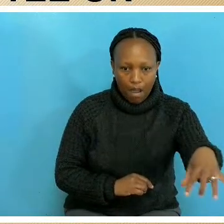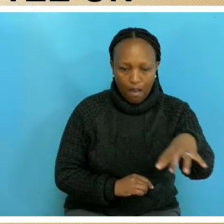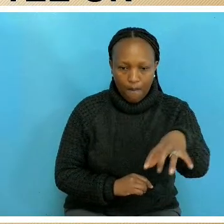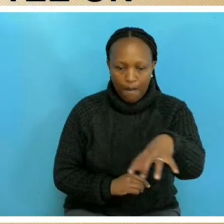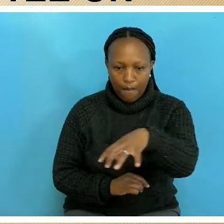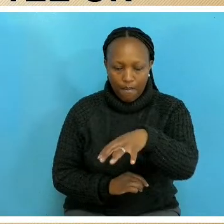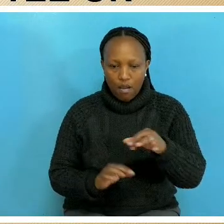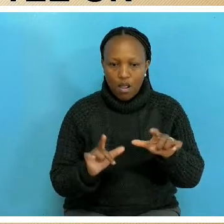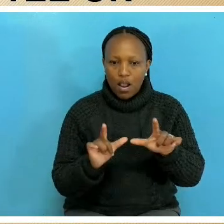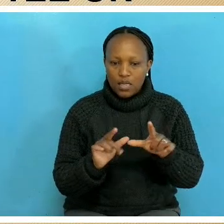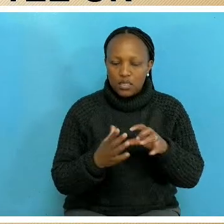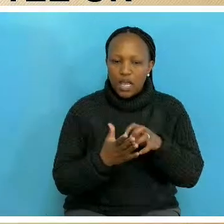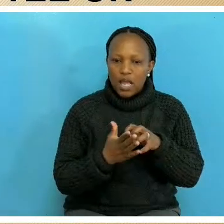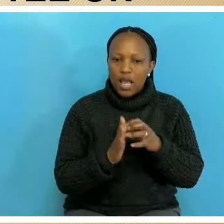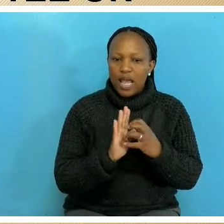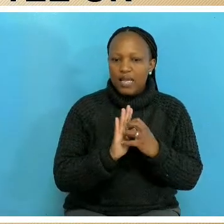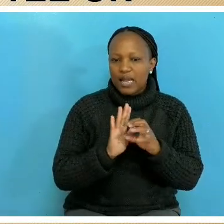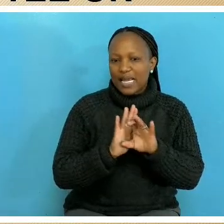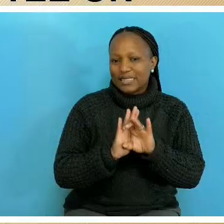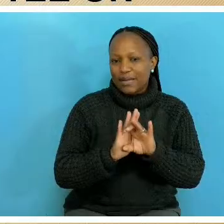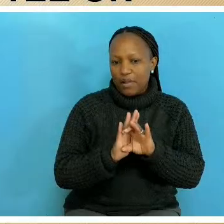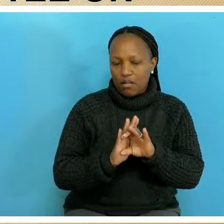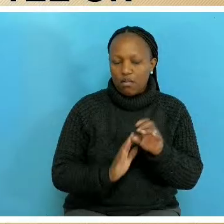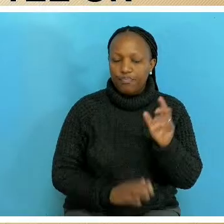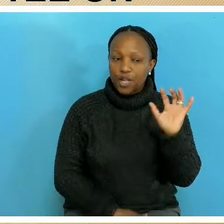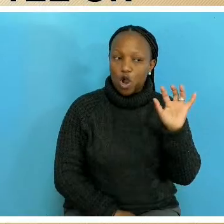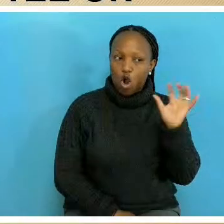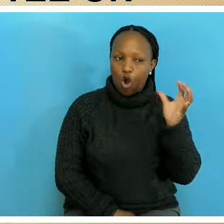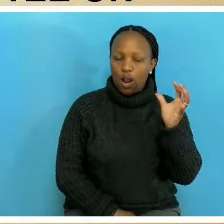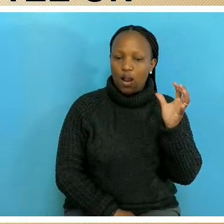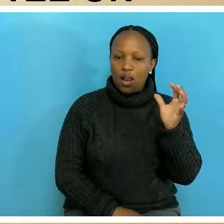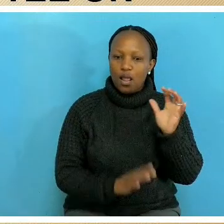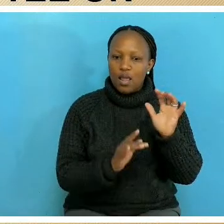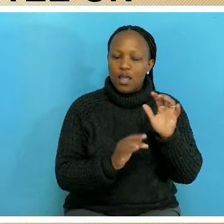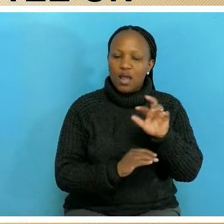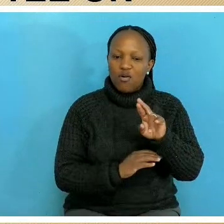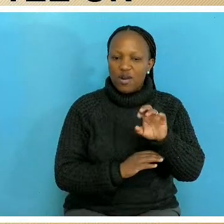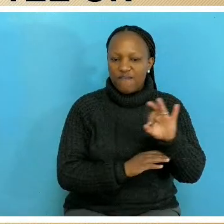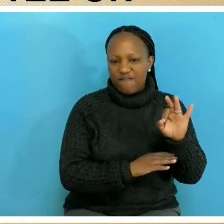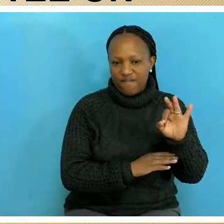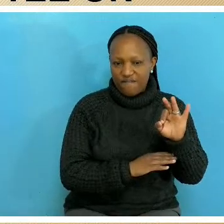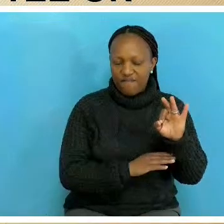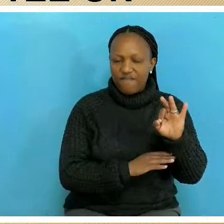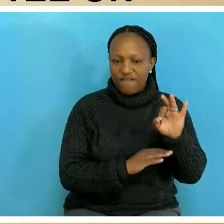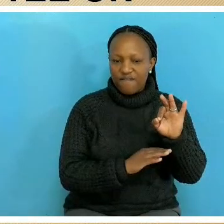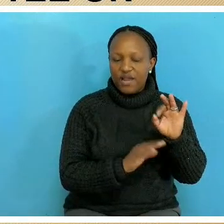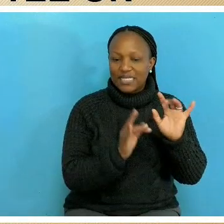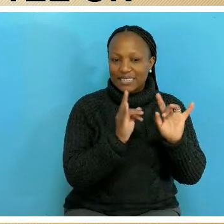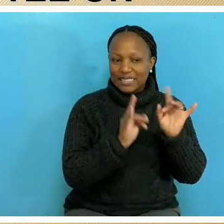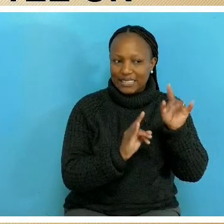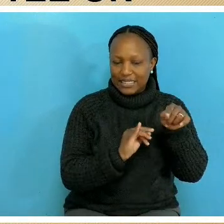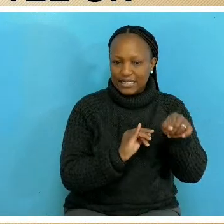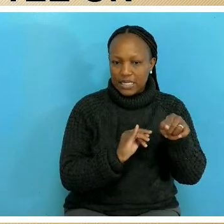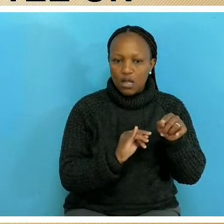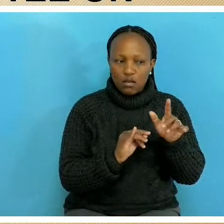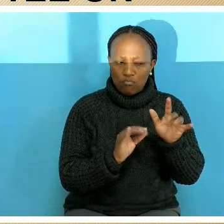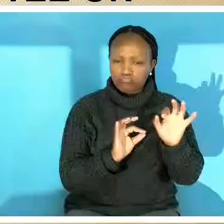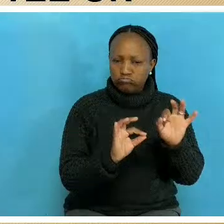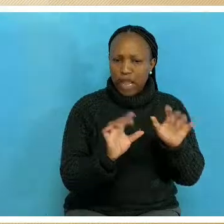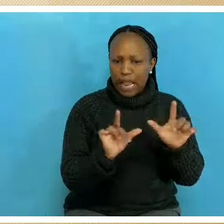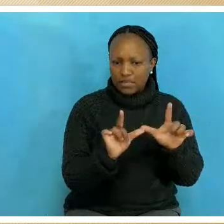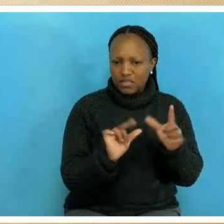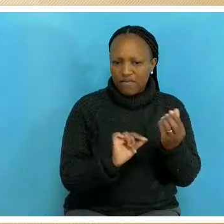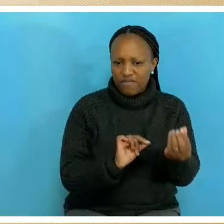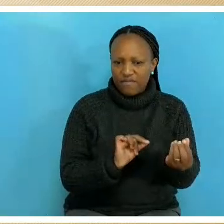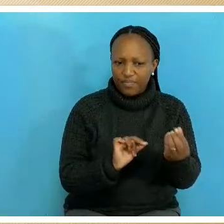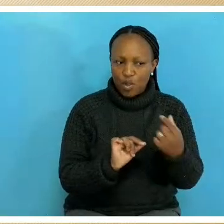Licenses like Gold Reef City will have been issued, and they are regulated by Gauteng Gambling Board.